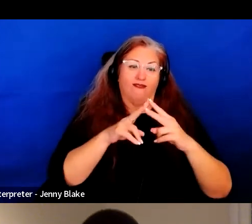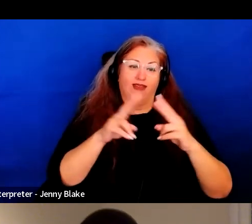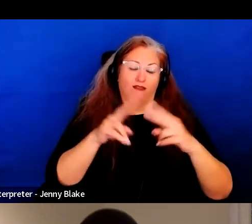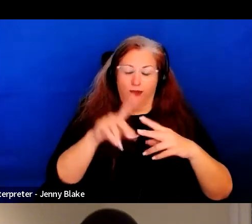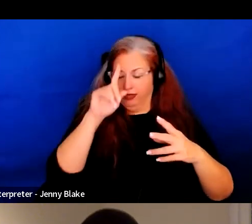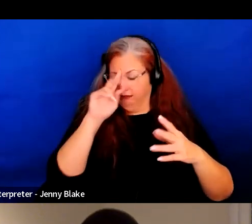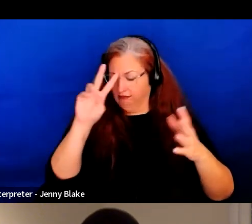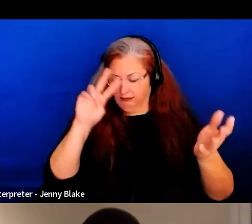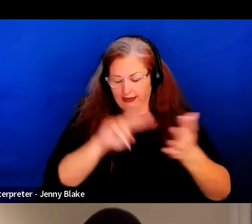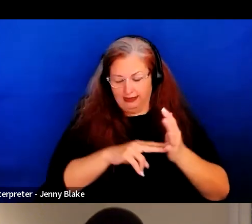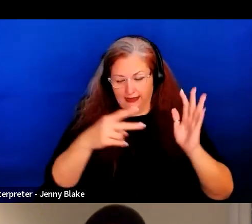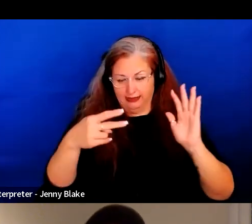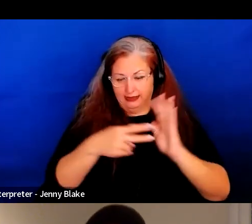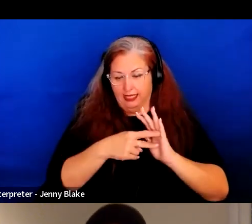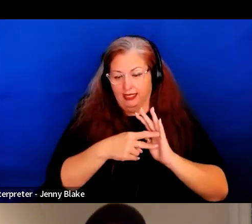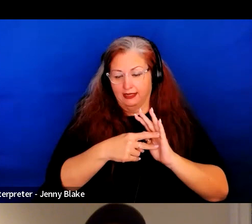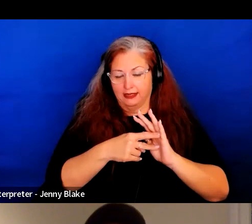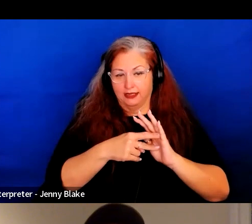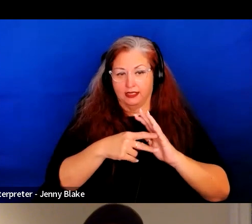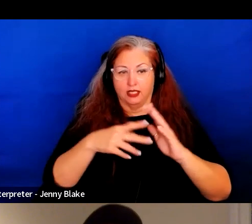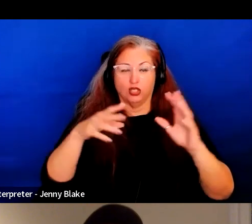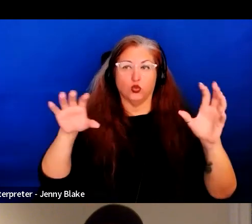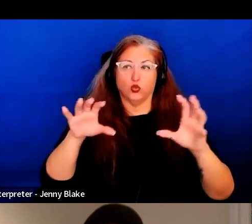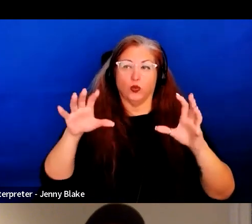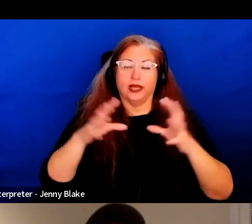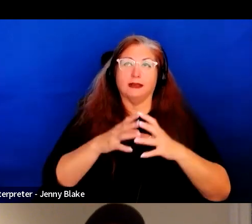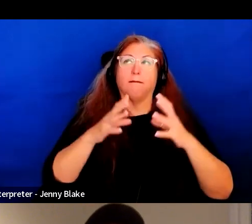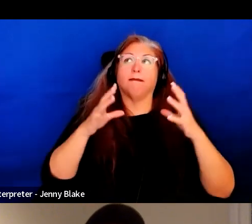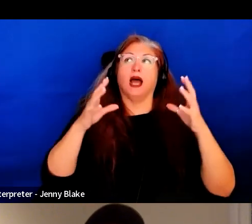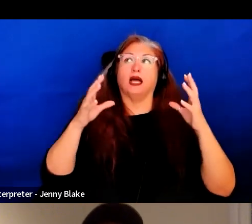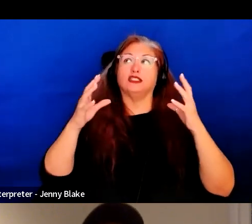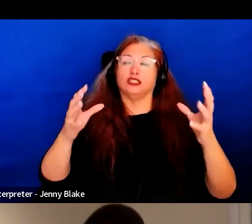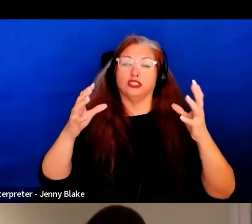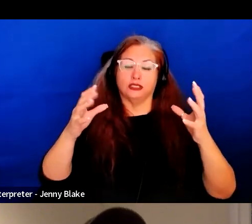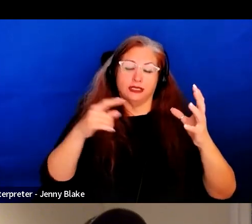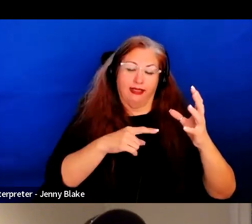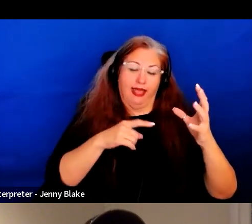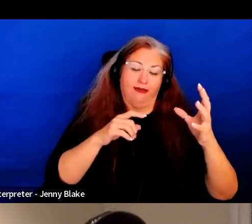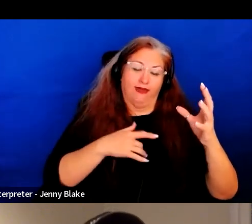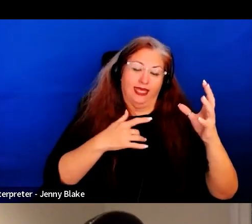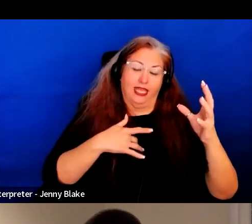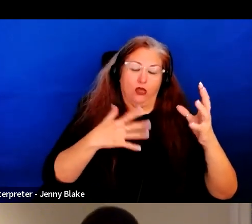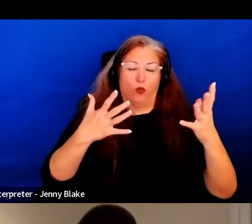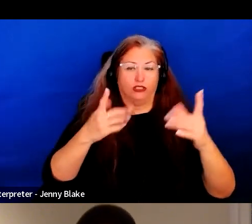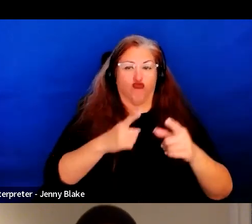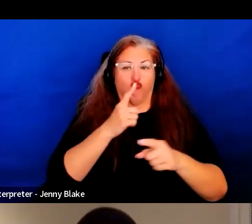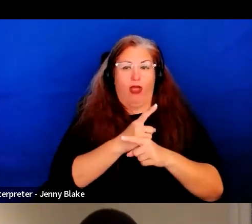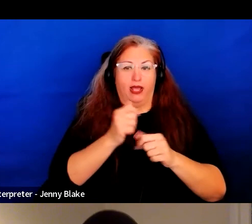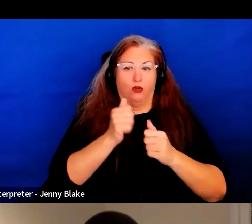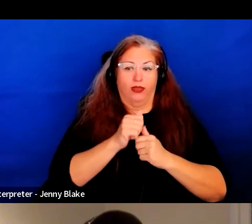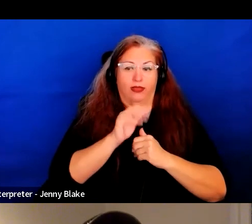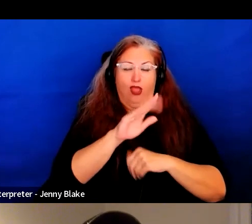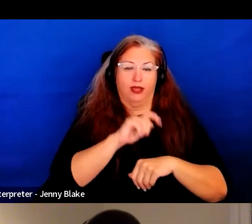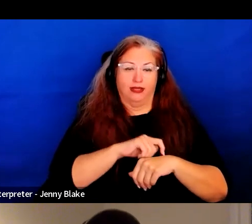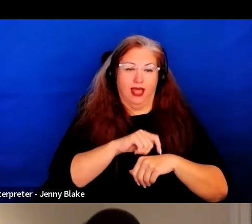on, you know, doing as much as they feel is right in the time that they have. I think that